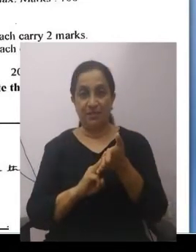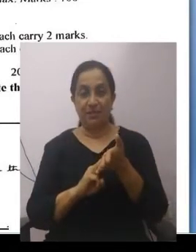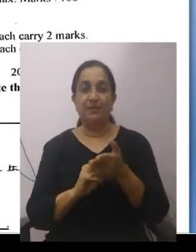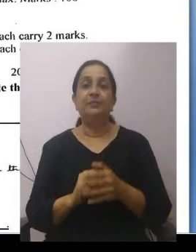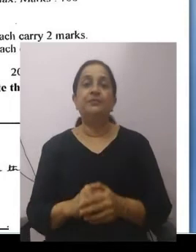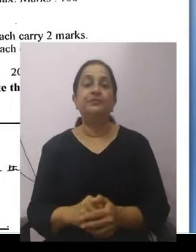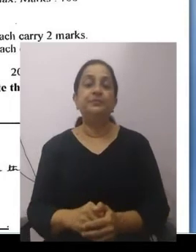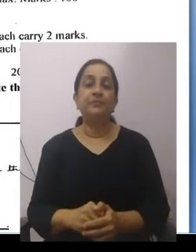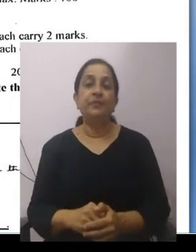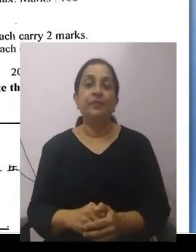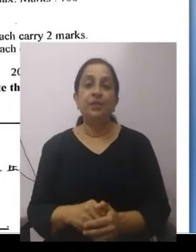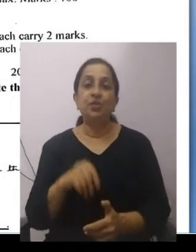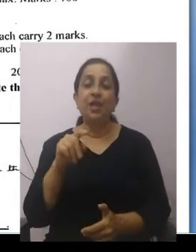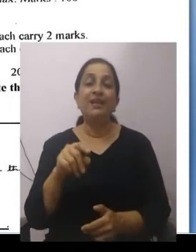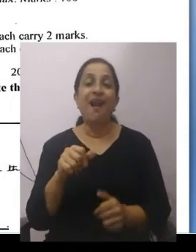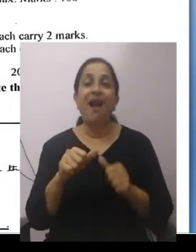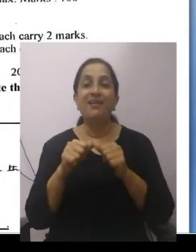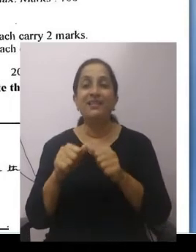is